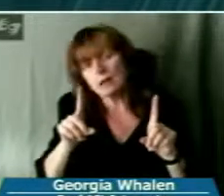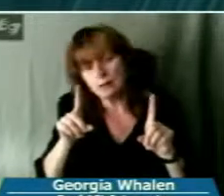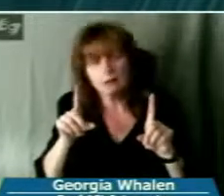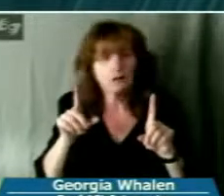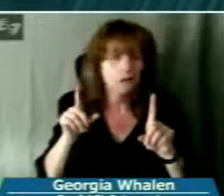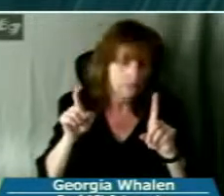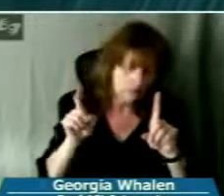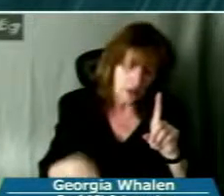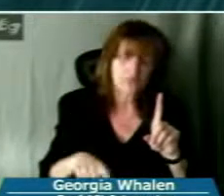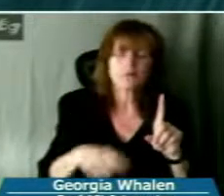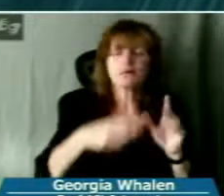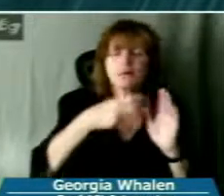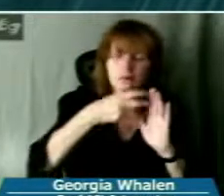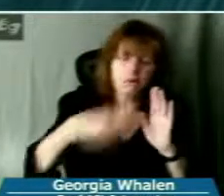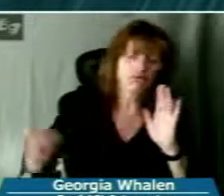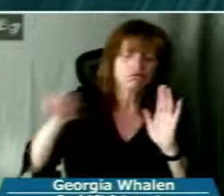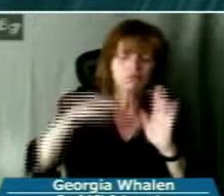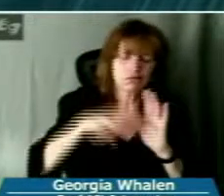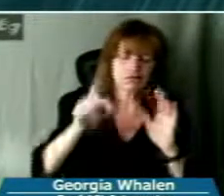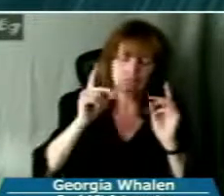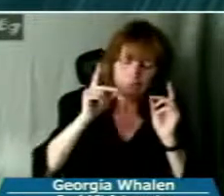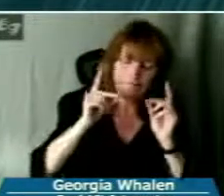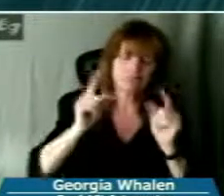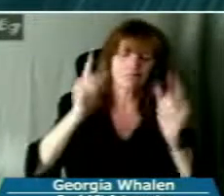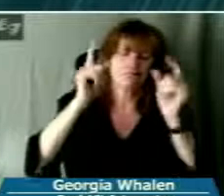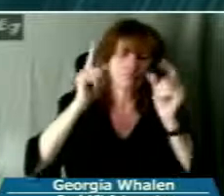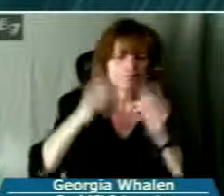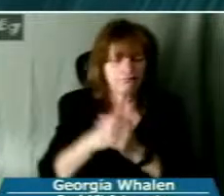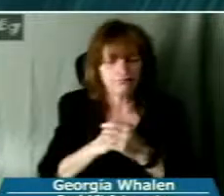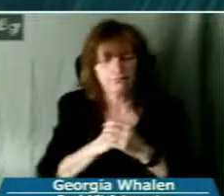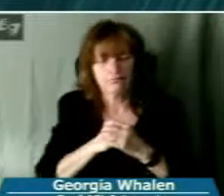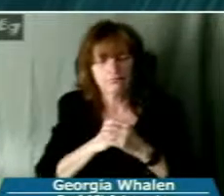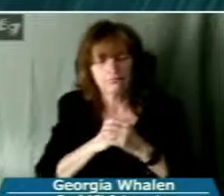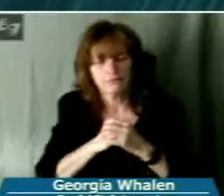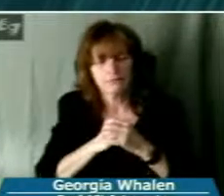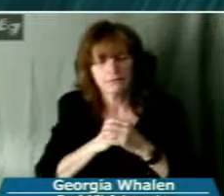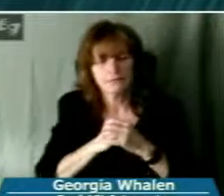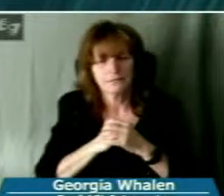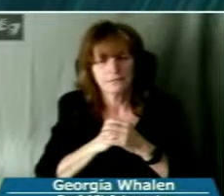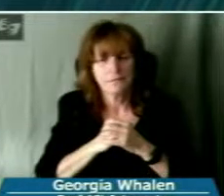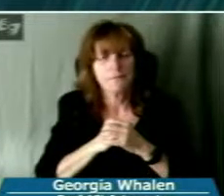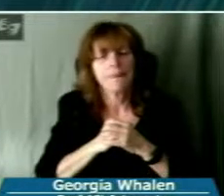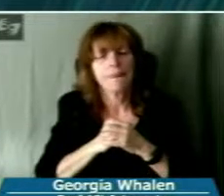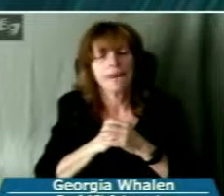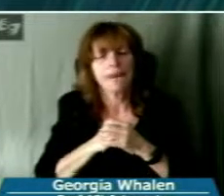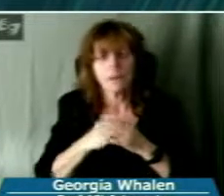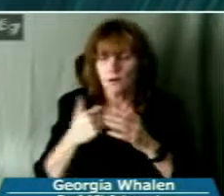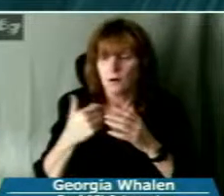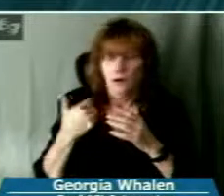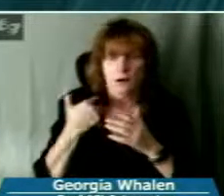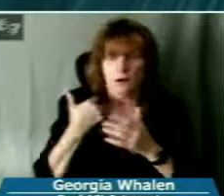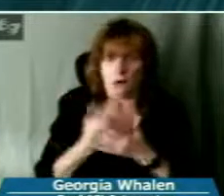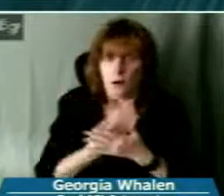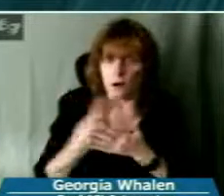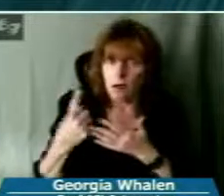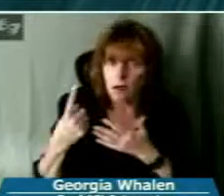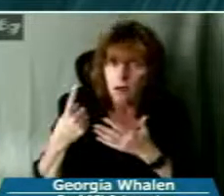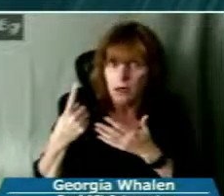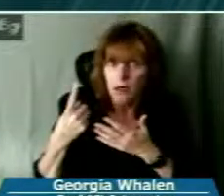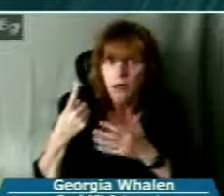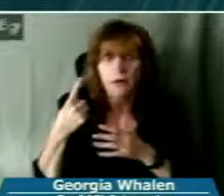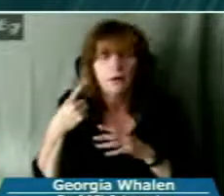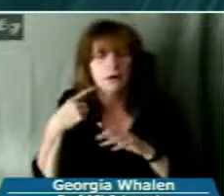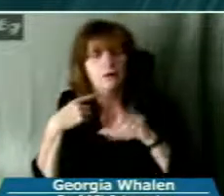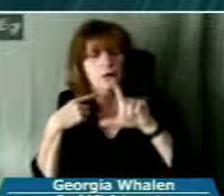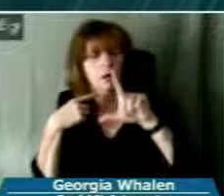taken. Over the past few days, representatives from Public Health, St. Joe's, Lynn Home and Community Care,